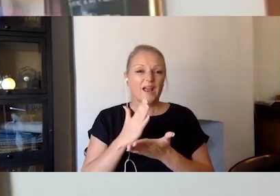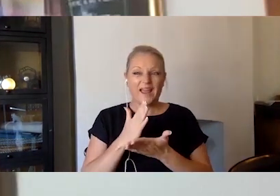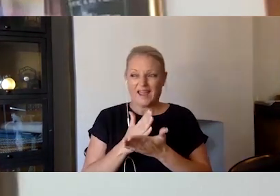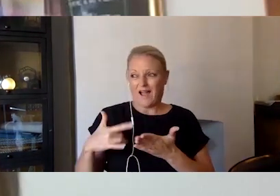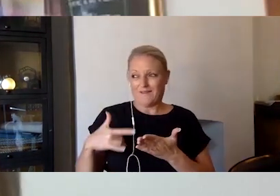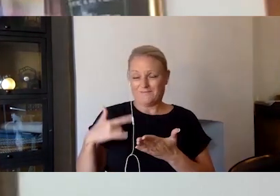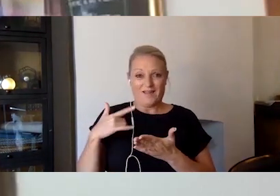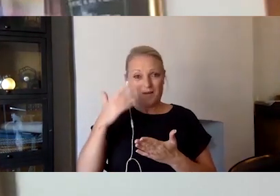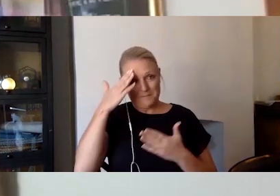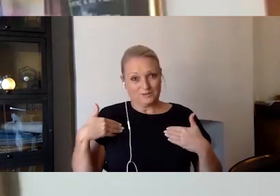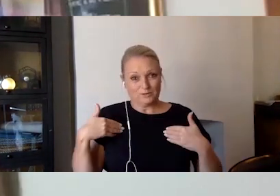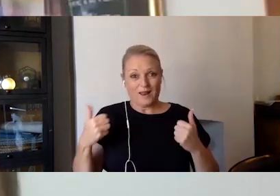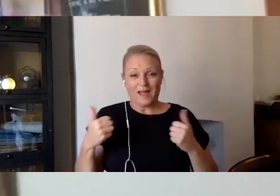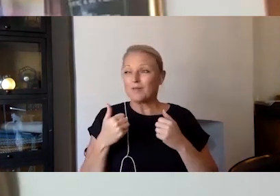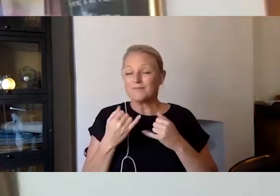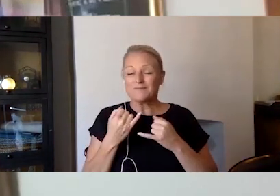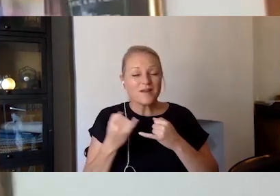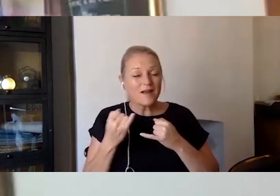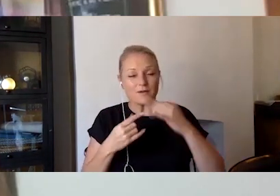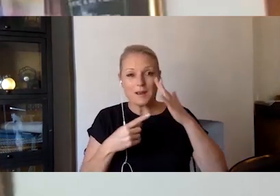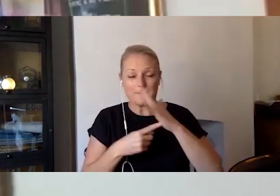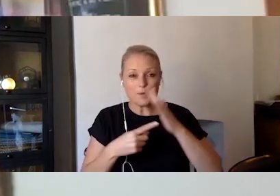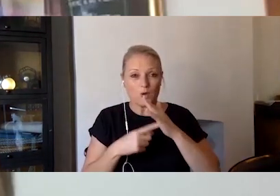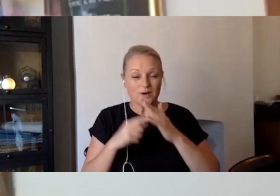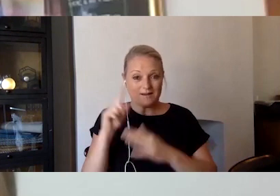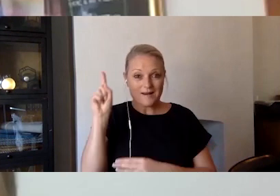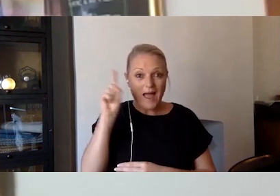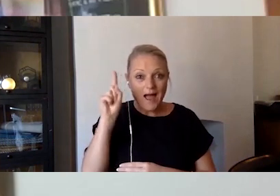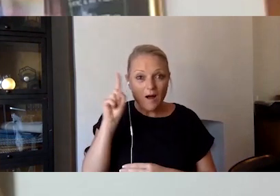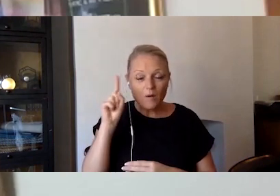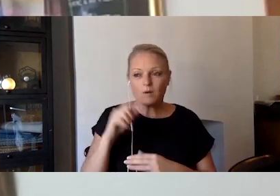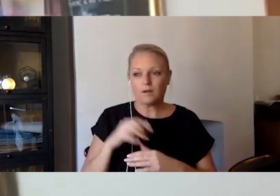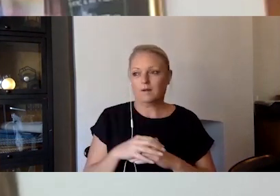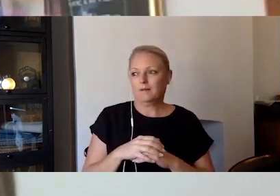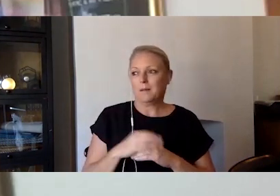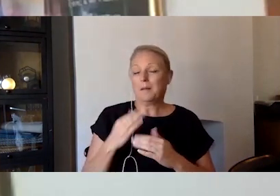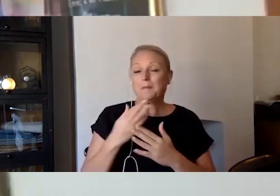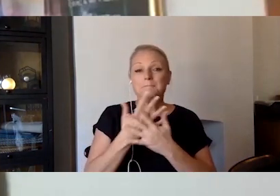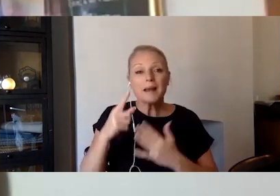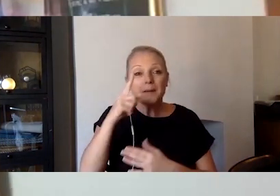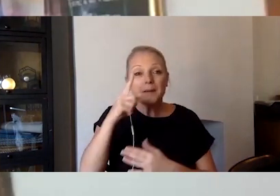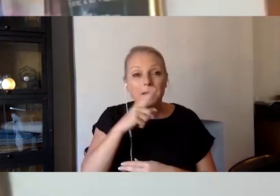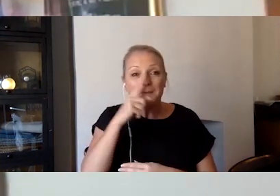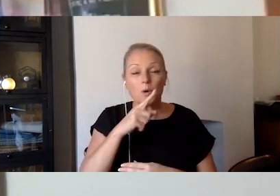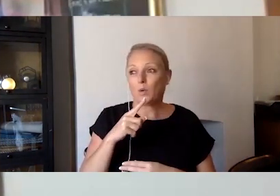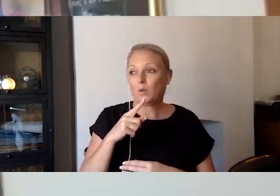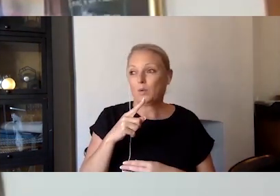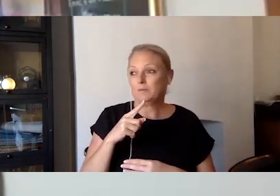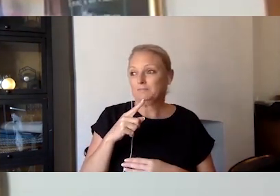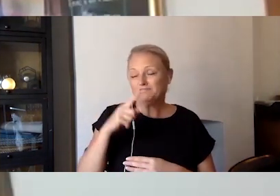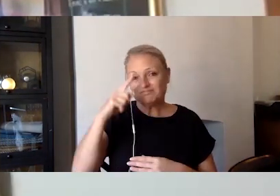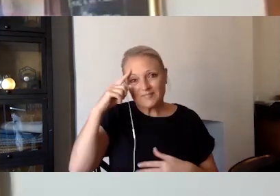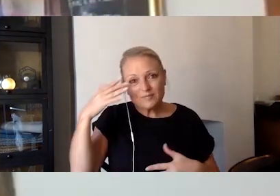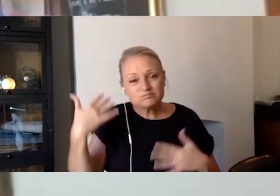creative industries have been greatly impacted and disrupted in ways that